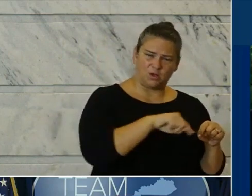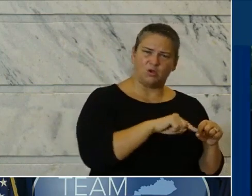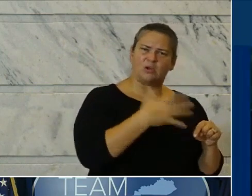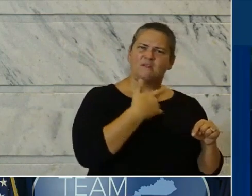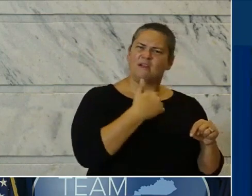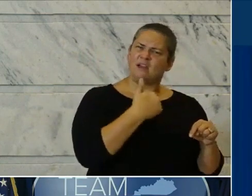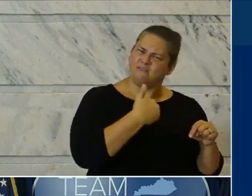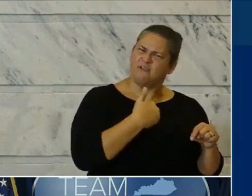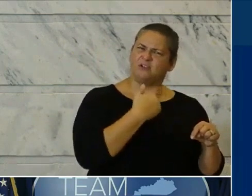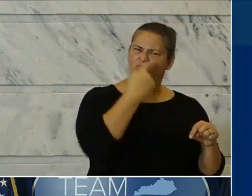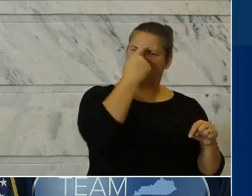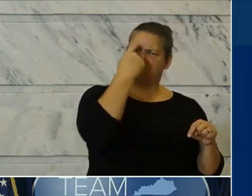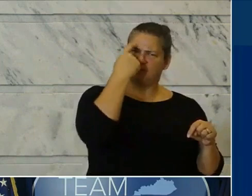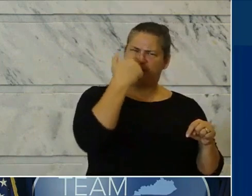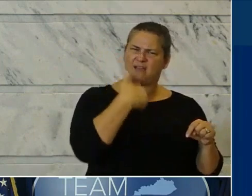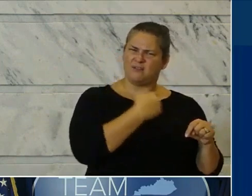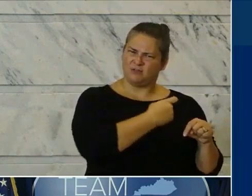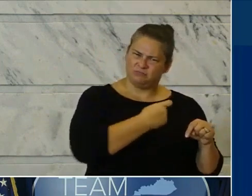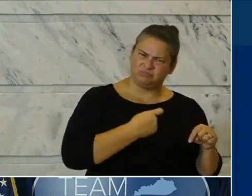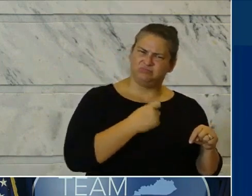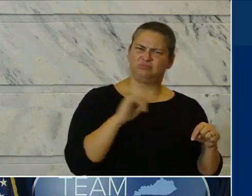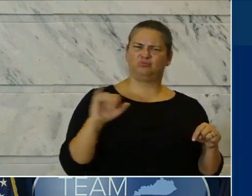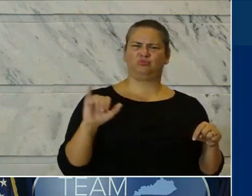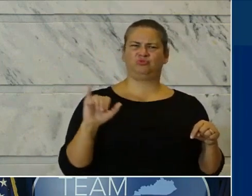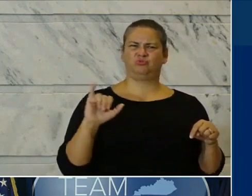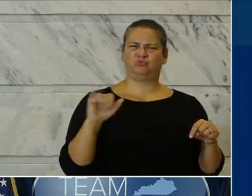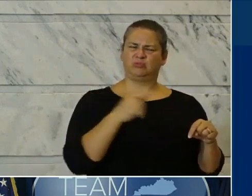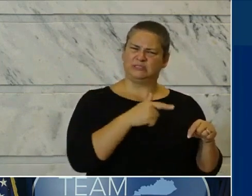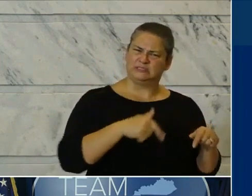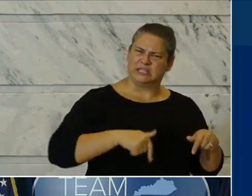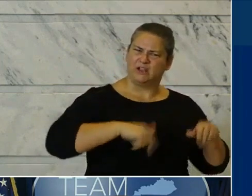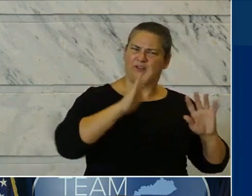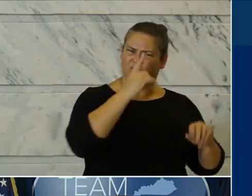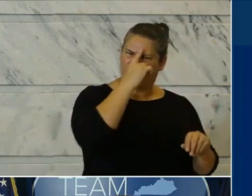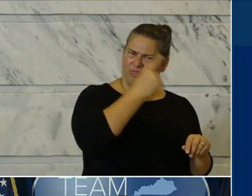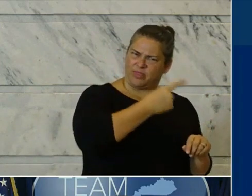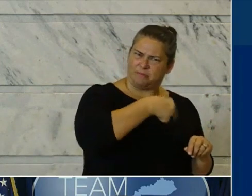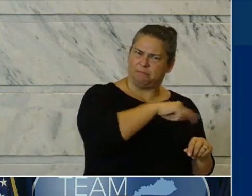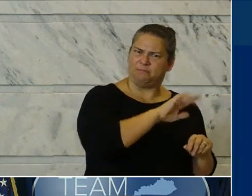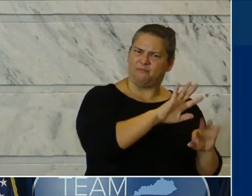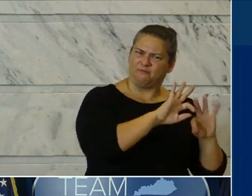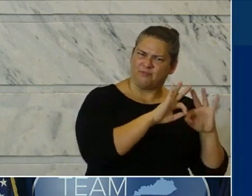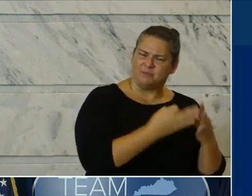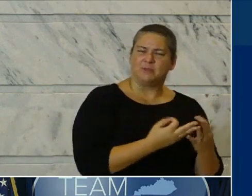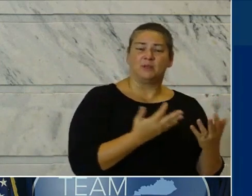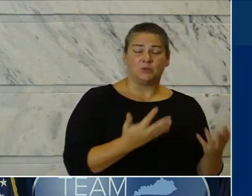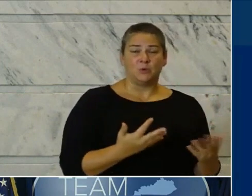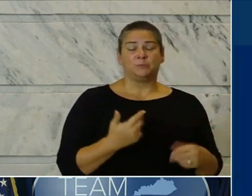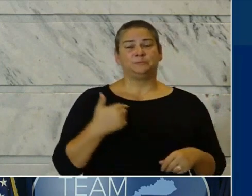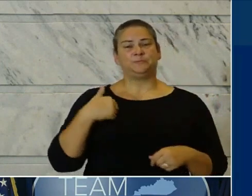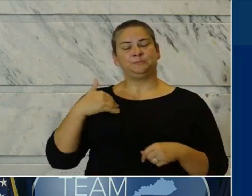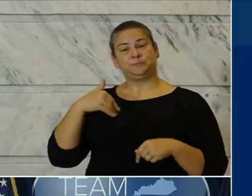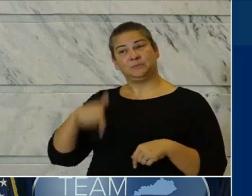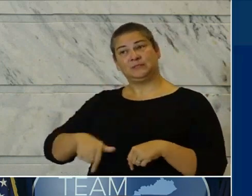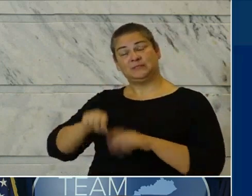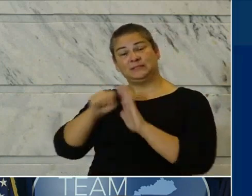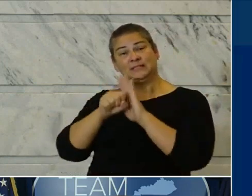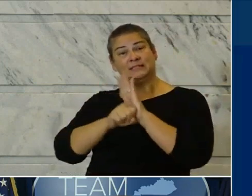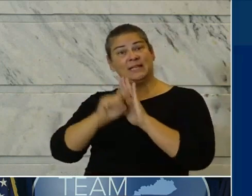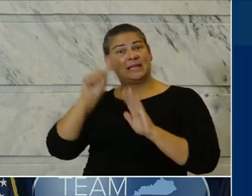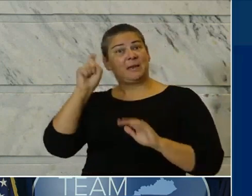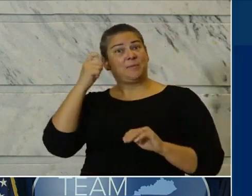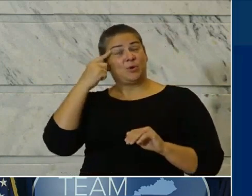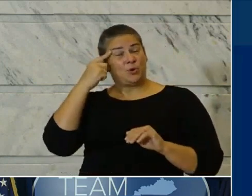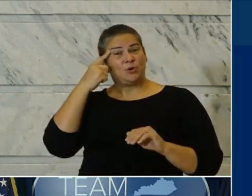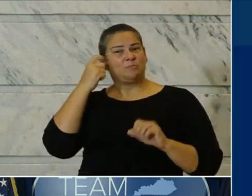too. So yesterday, the Gold Star Families Memorial Monument was unveiled on the grounds of this state capitol before dozens